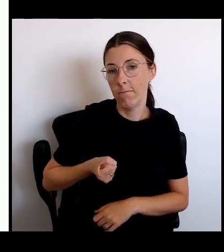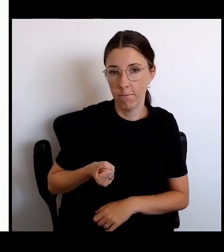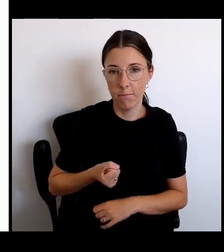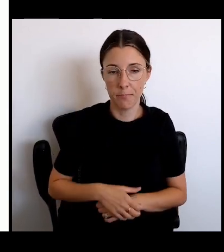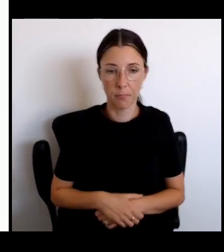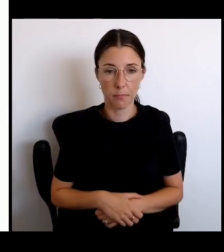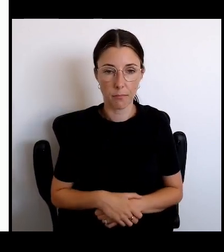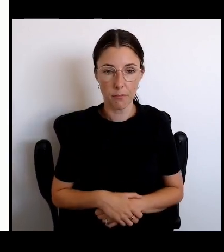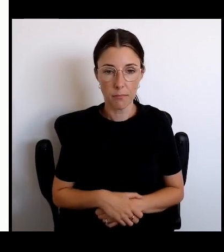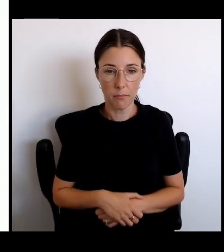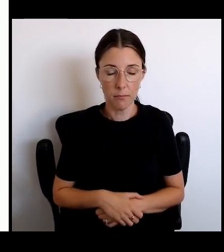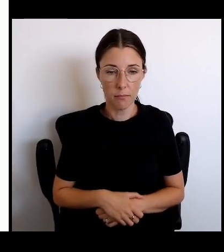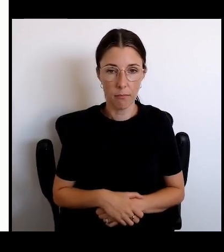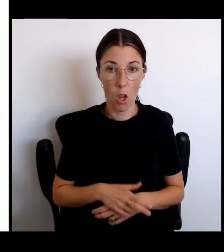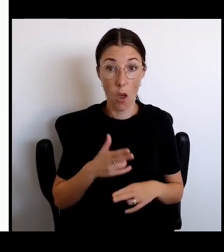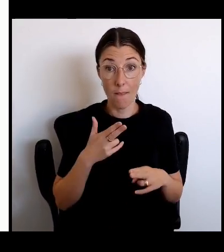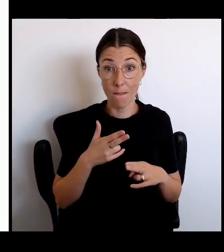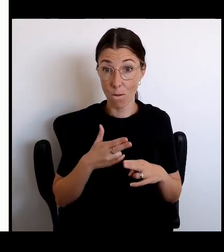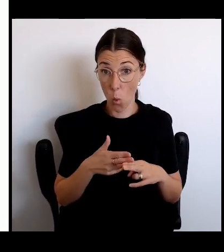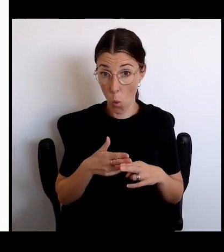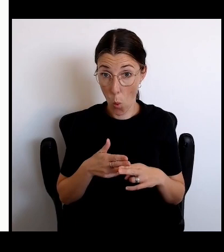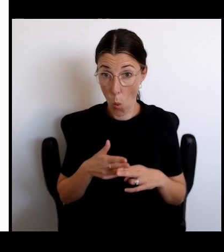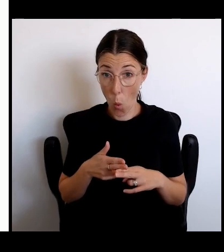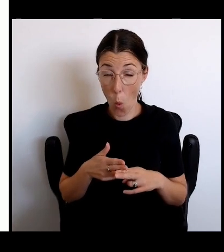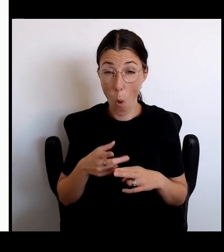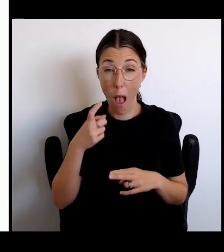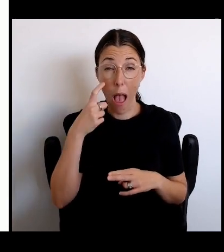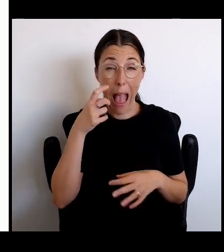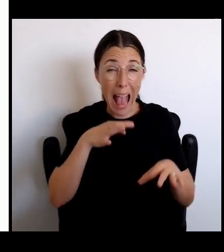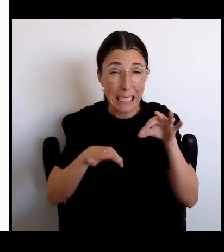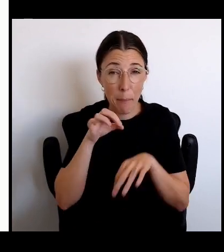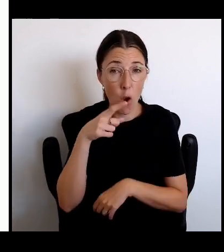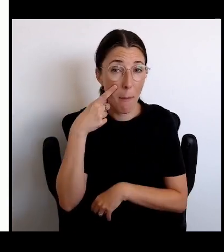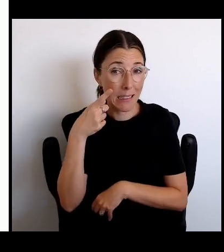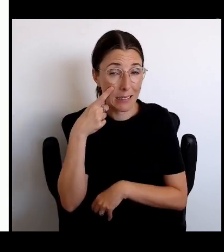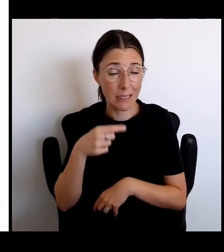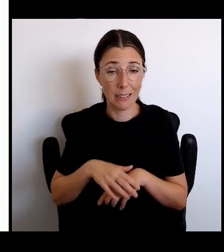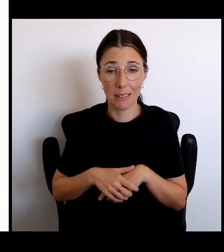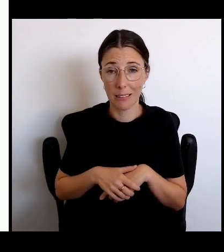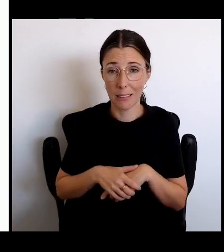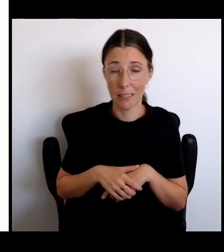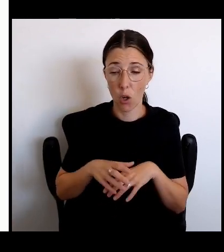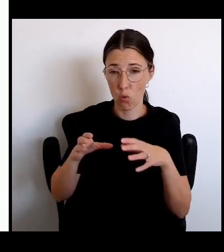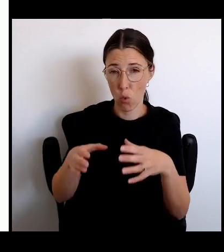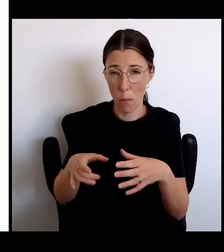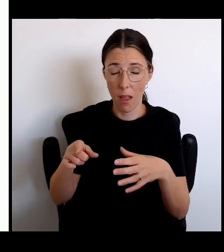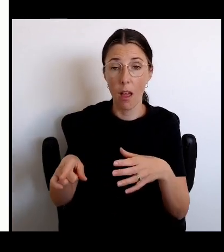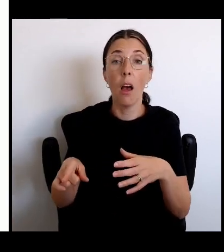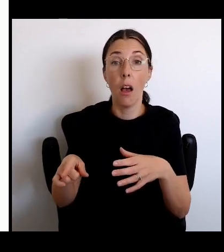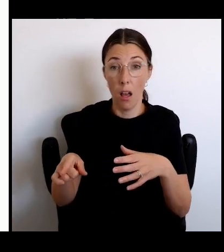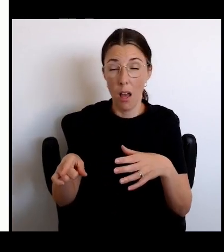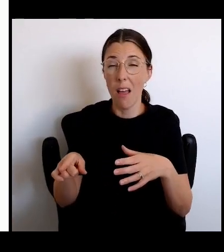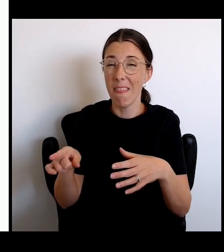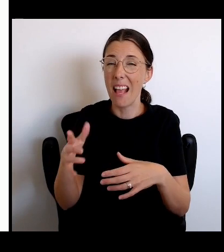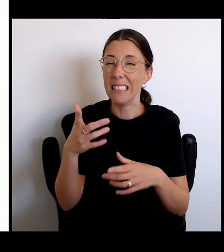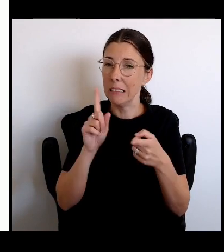So for experimenters, concerningly, even though they are experimenting with vaping, they have knowledge gaps.